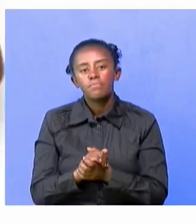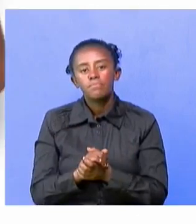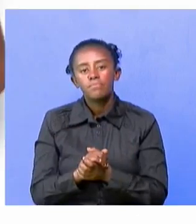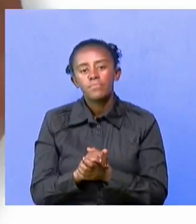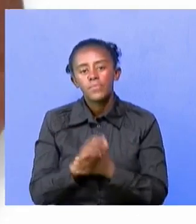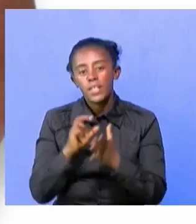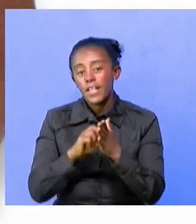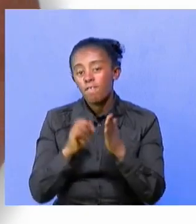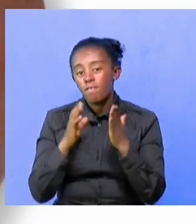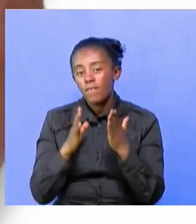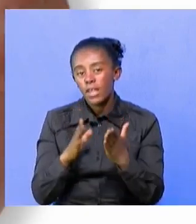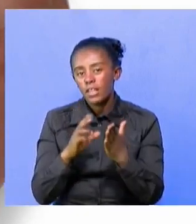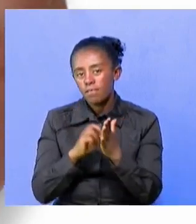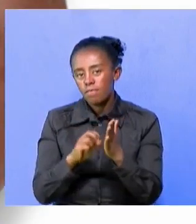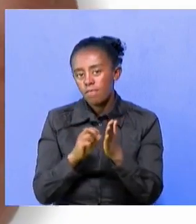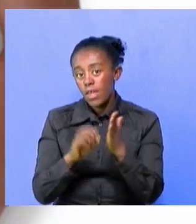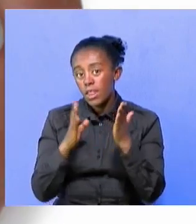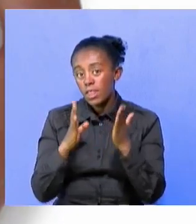effective